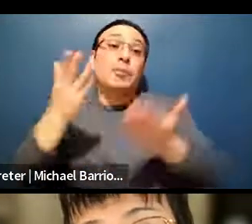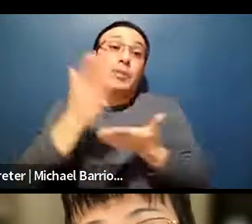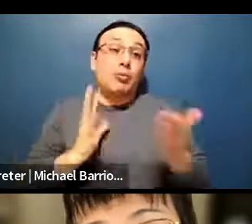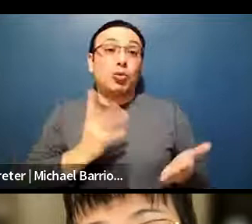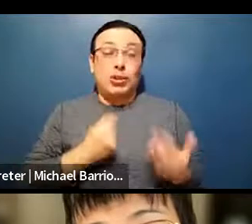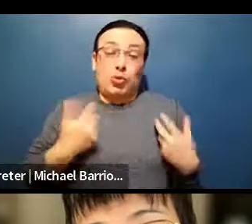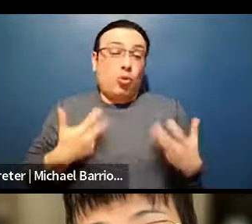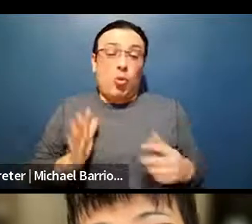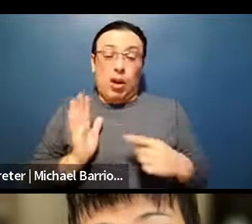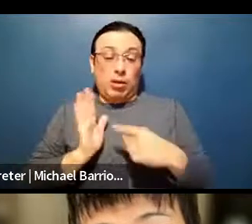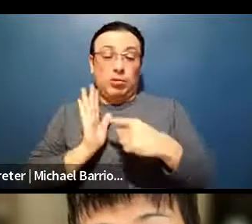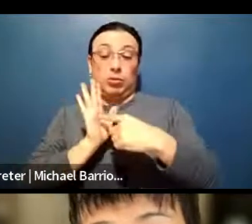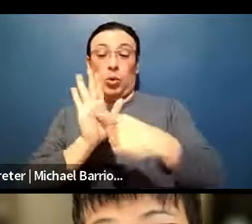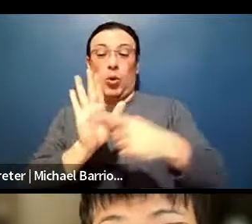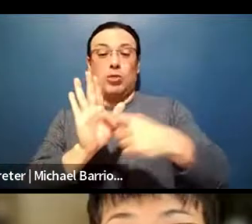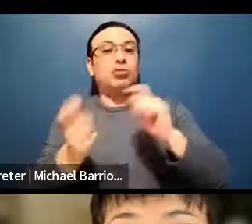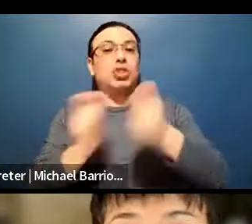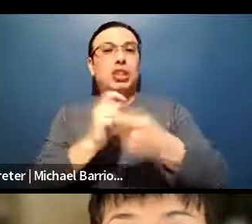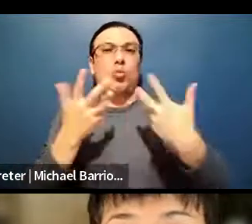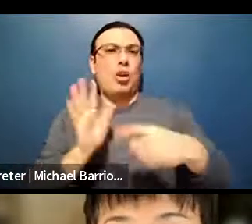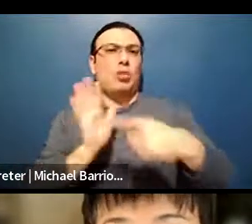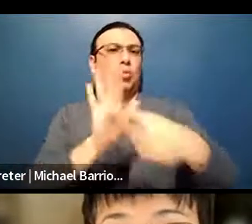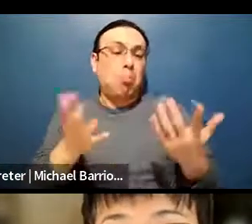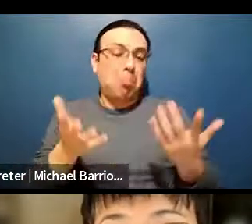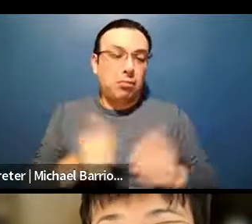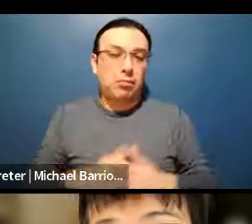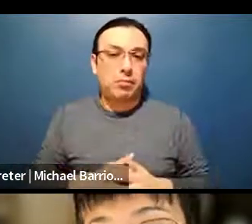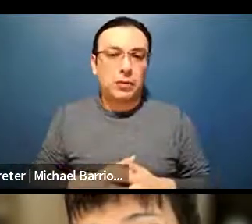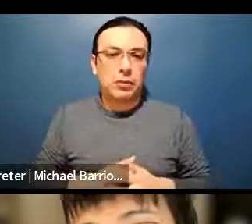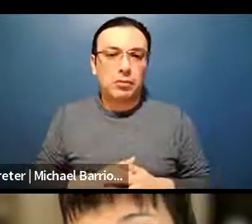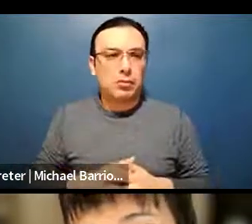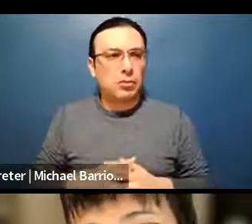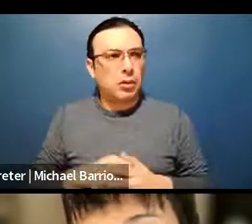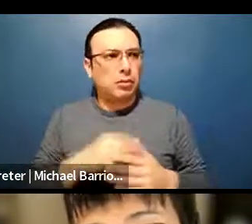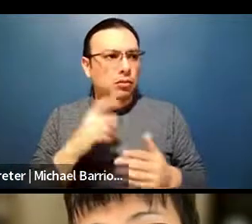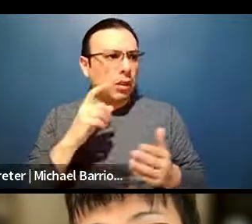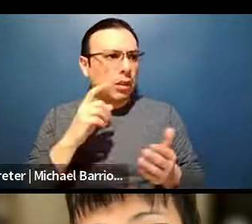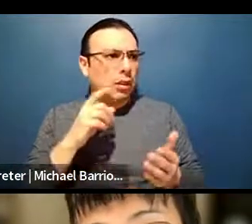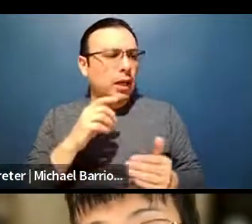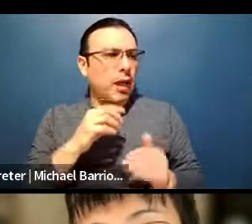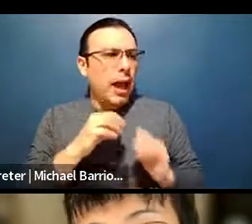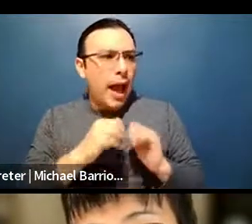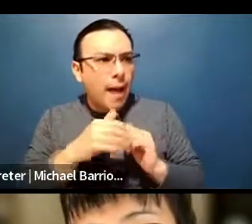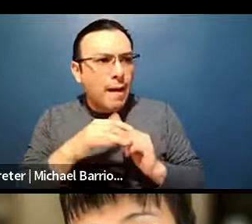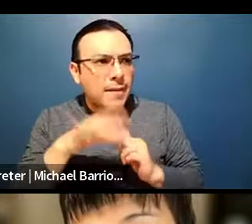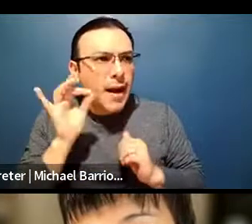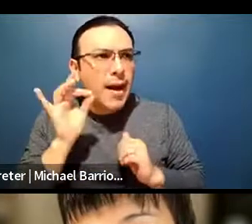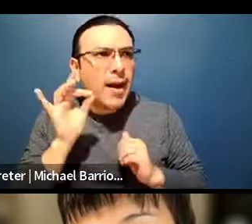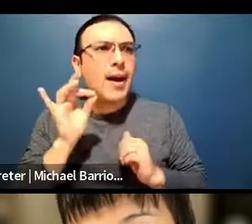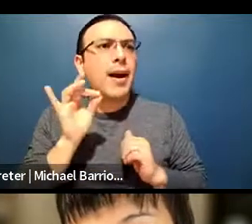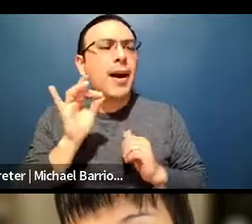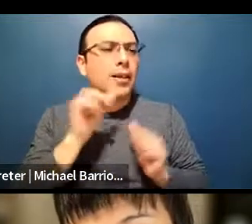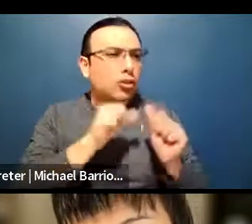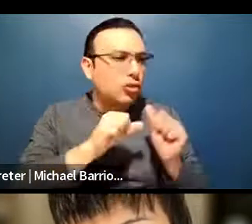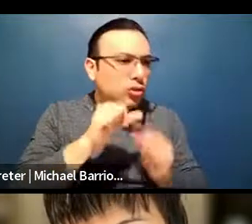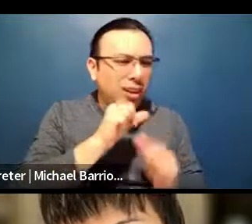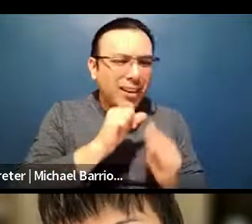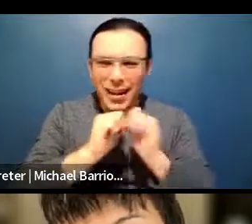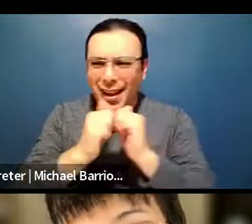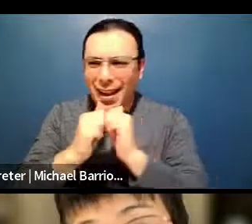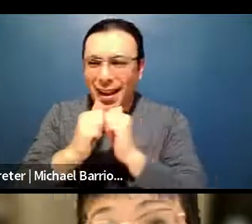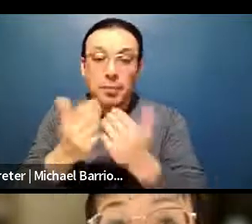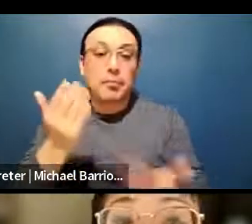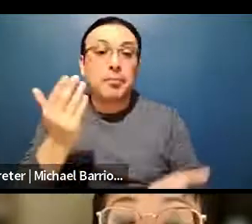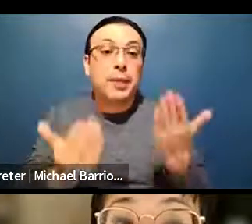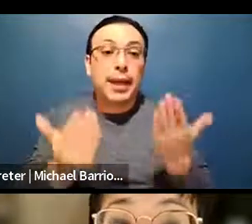to sort of generate these other ways to find one another, such as, virtual spaces or just a